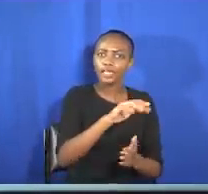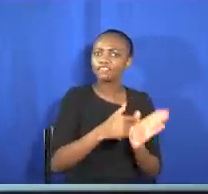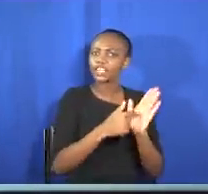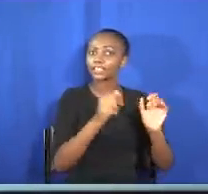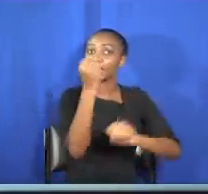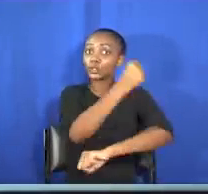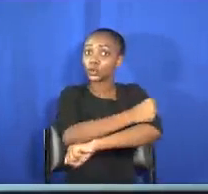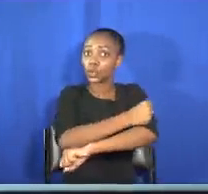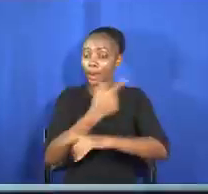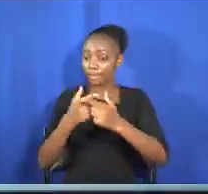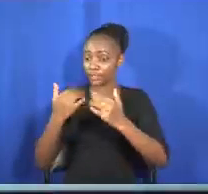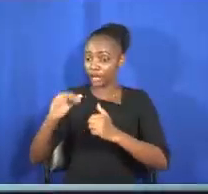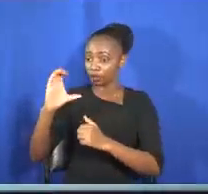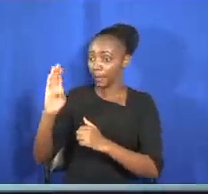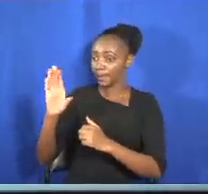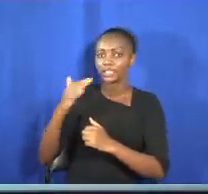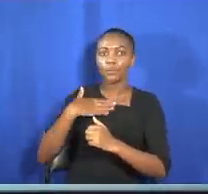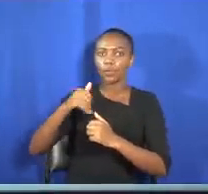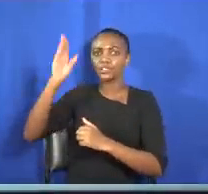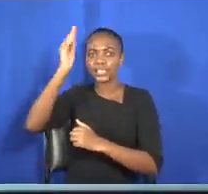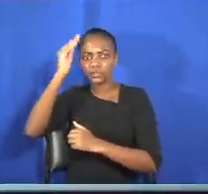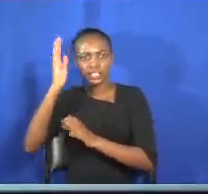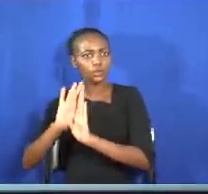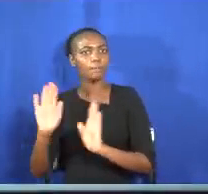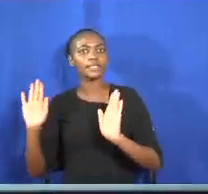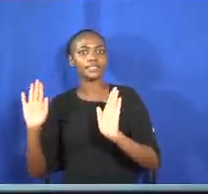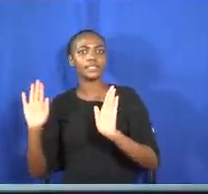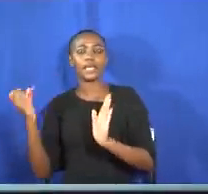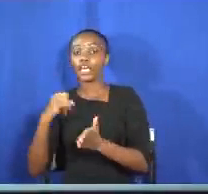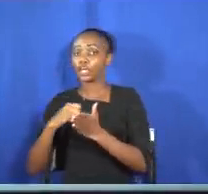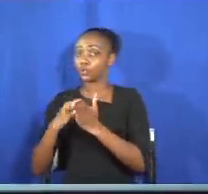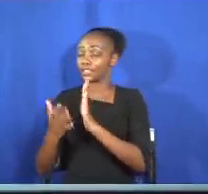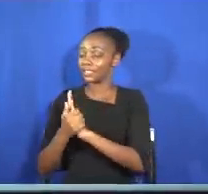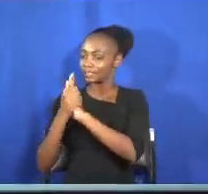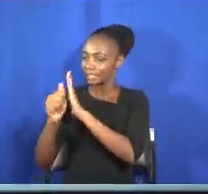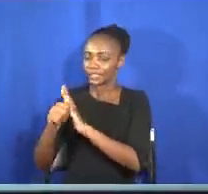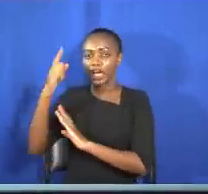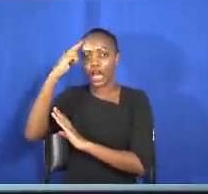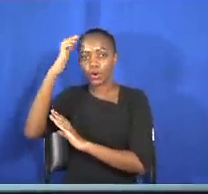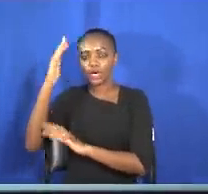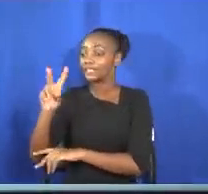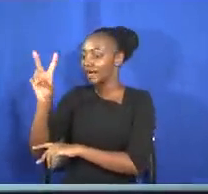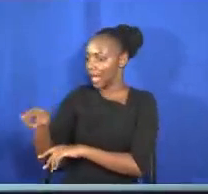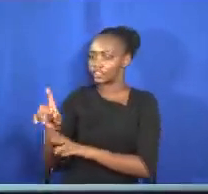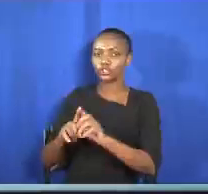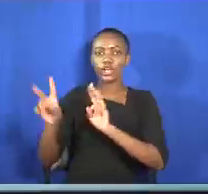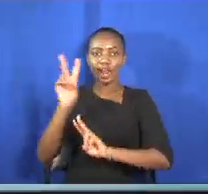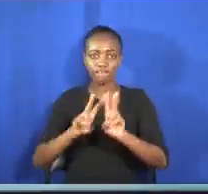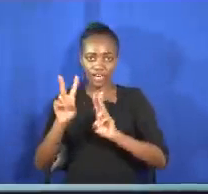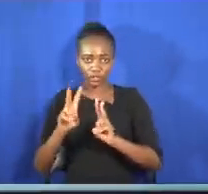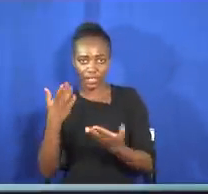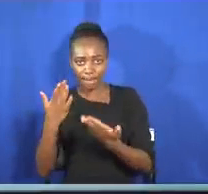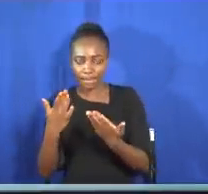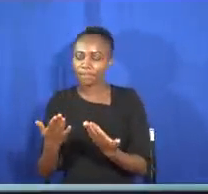what we are saying, we are focusing on education. You can acquire skills, knowledge, attitude, and values within